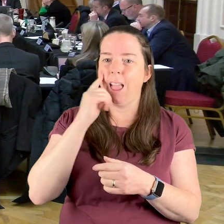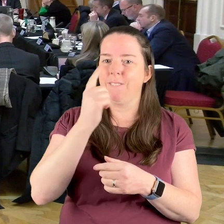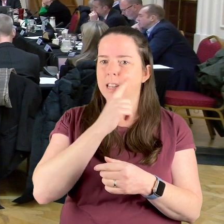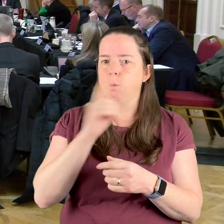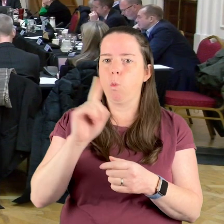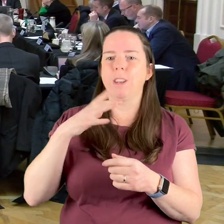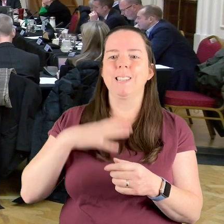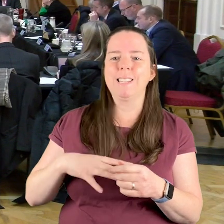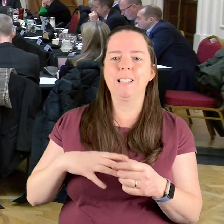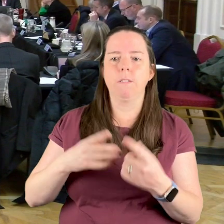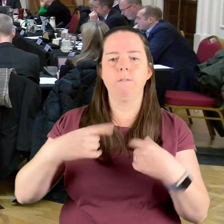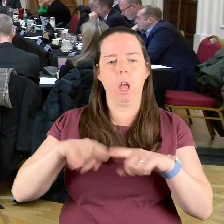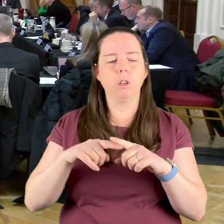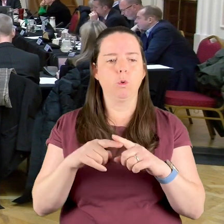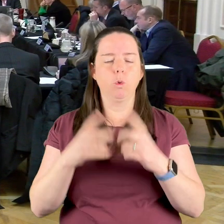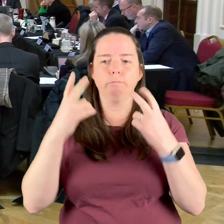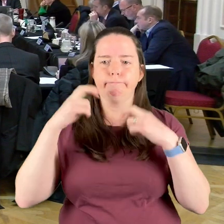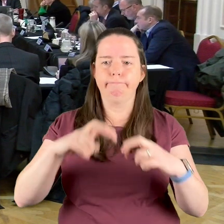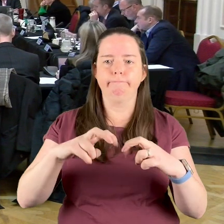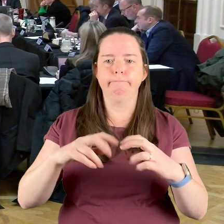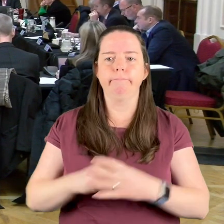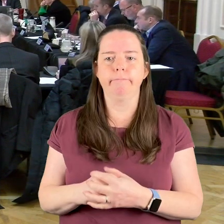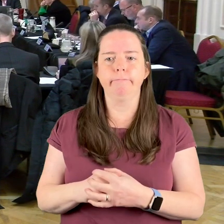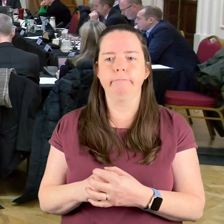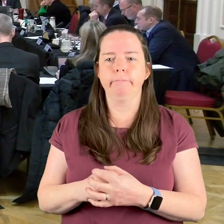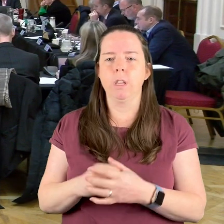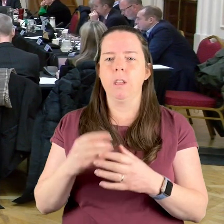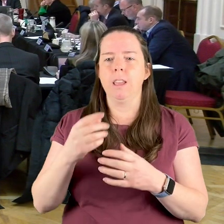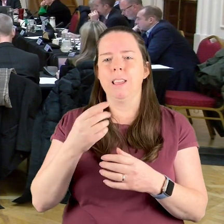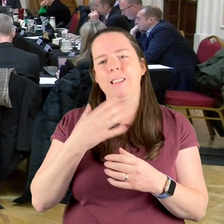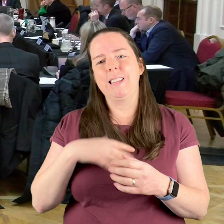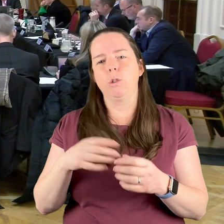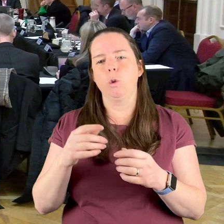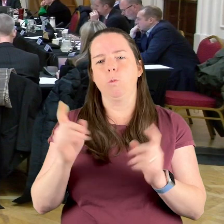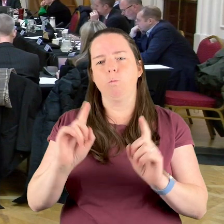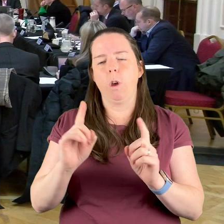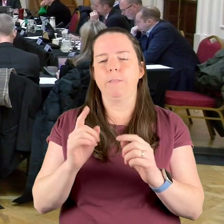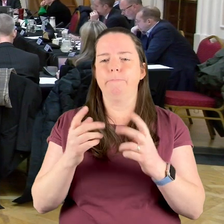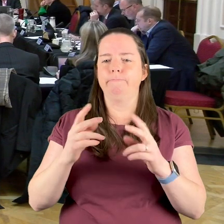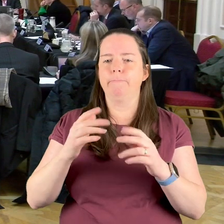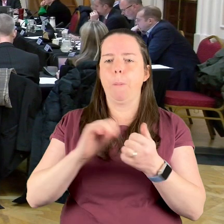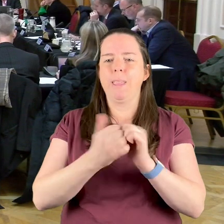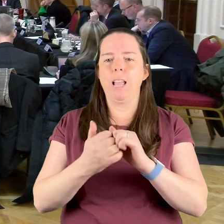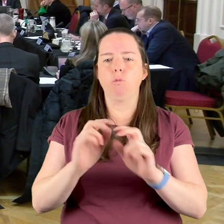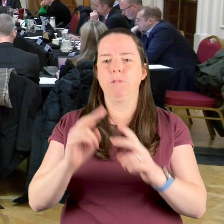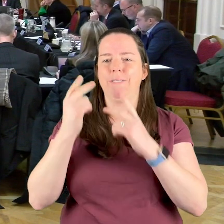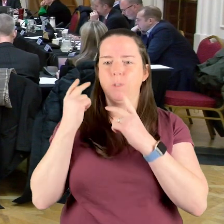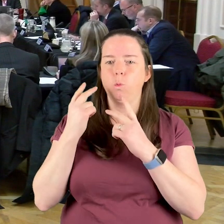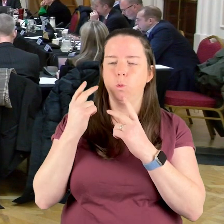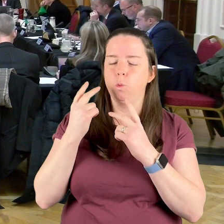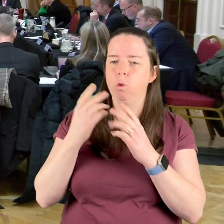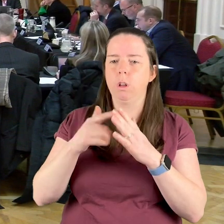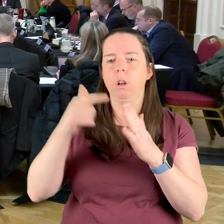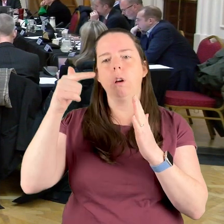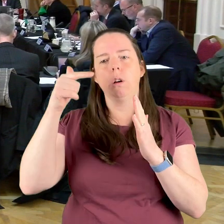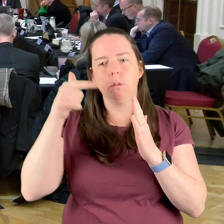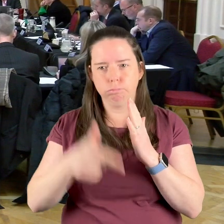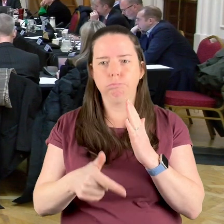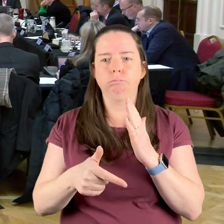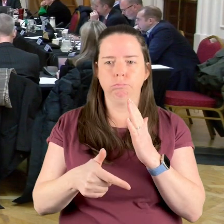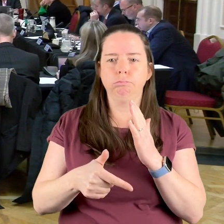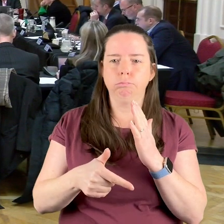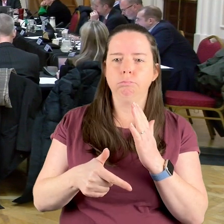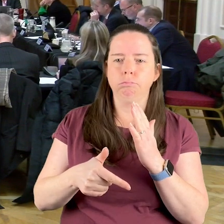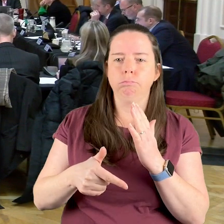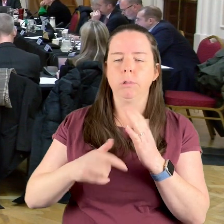need for us to actually be able to pull this. I think we probably will need to do a bit of more peer review, but